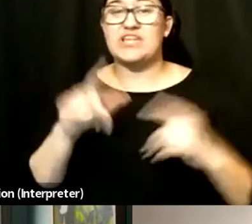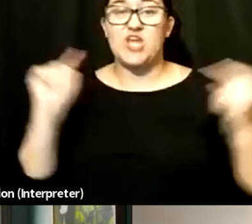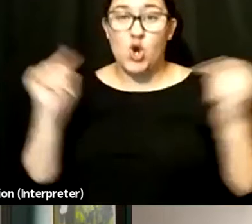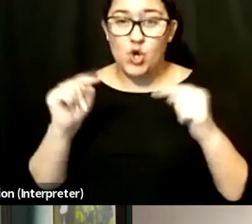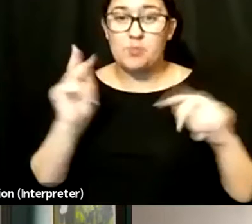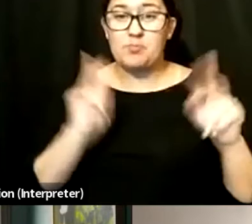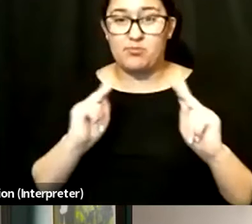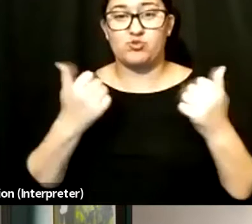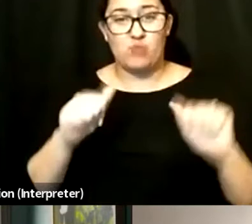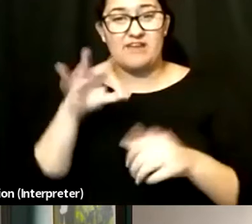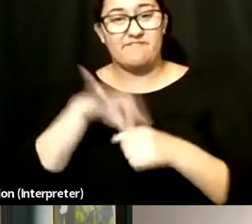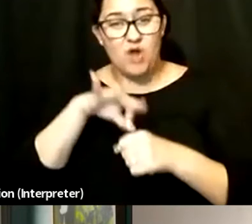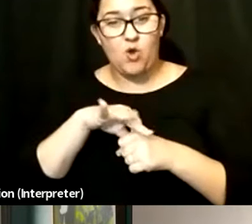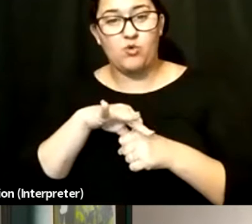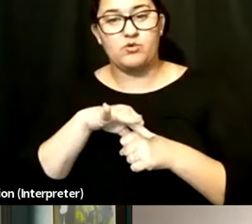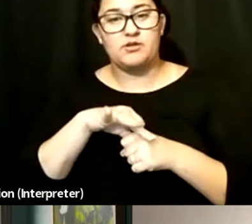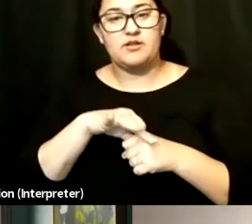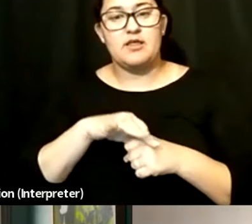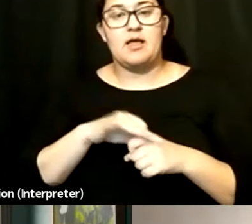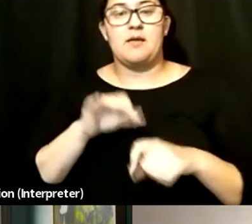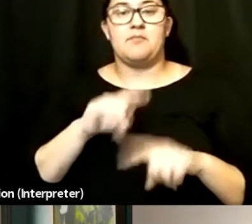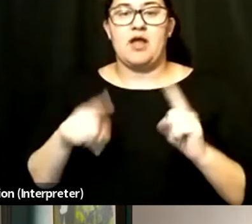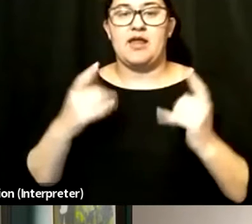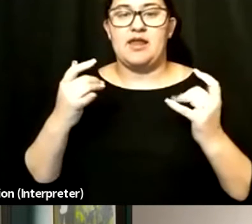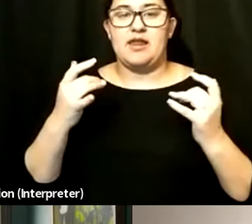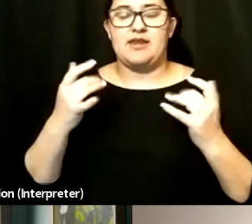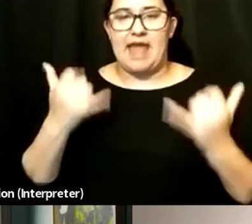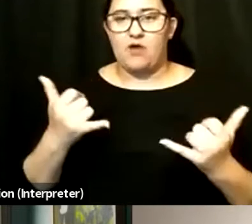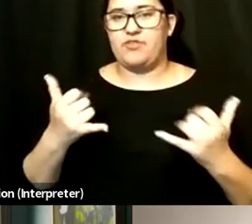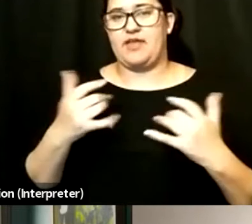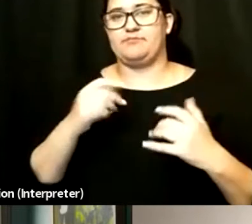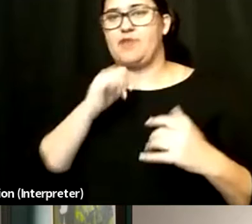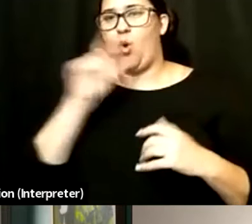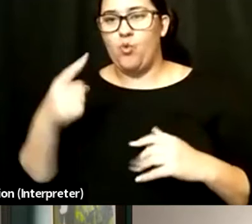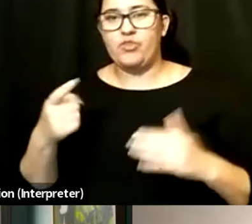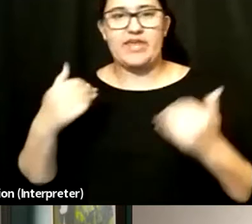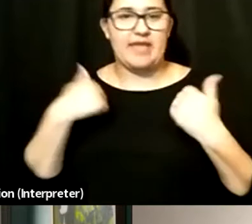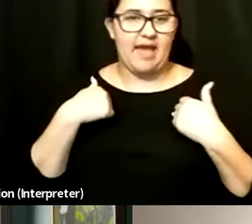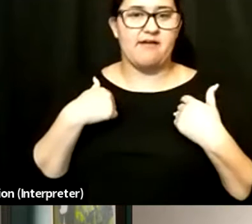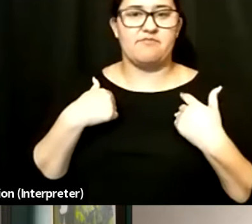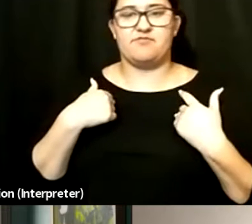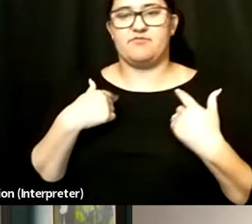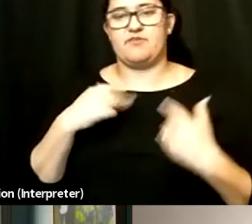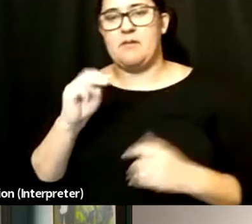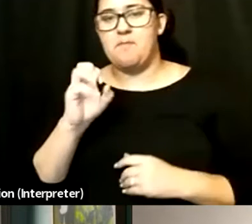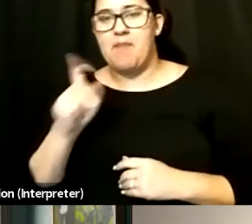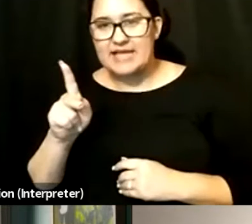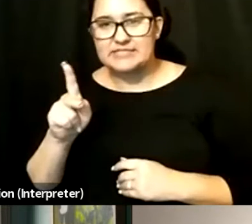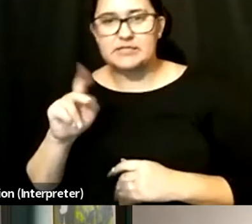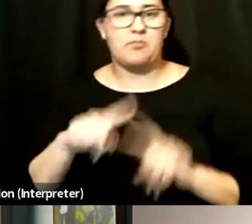bills and now voting policies put in place to make it harder for people to vote on the basis of,